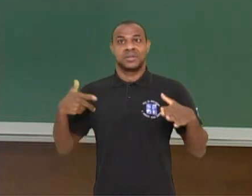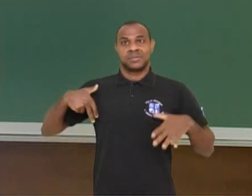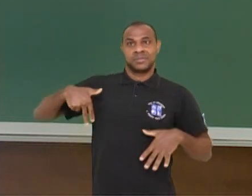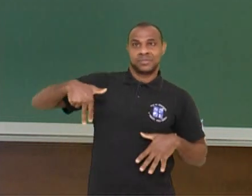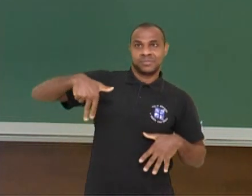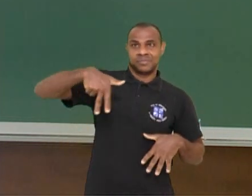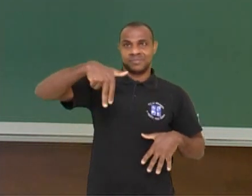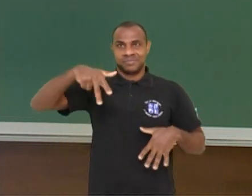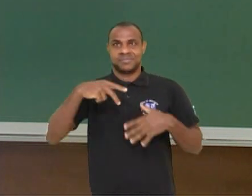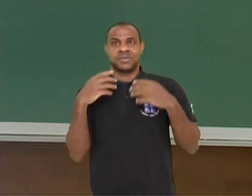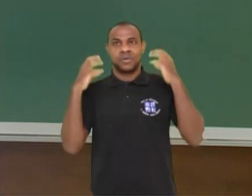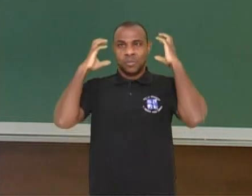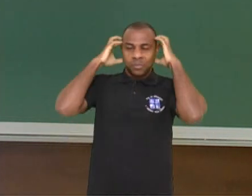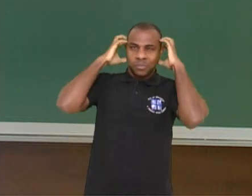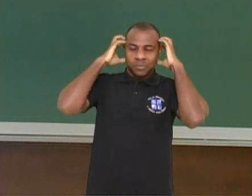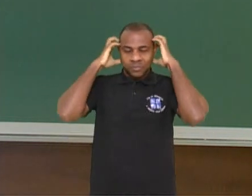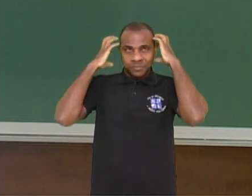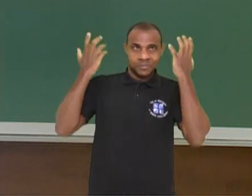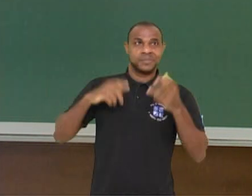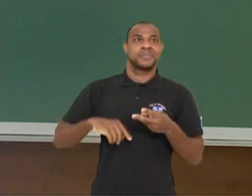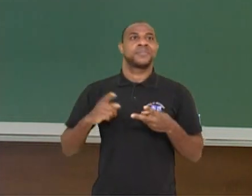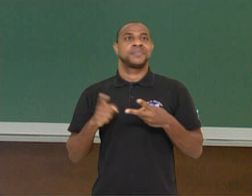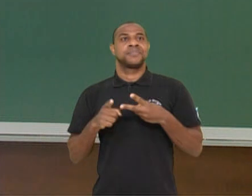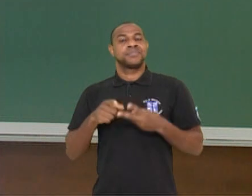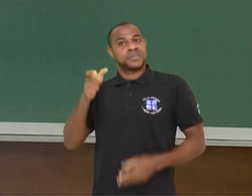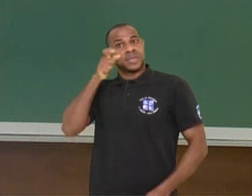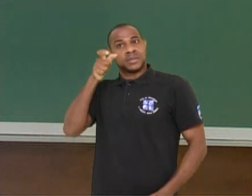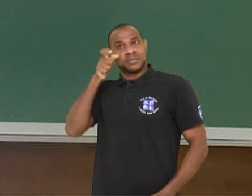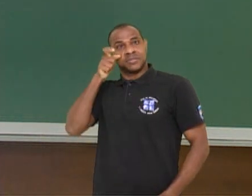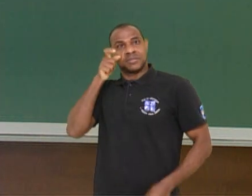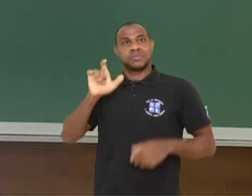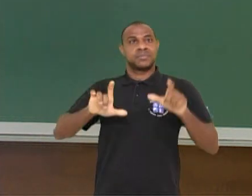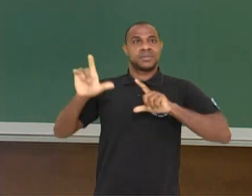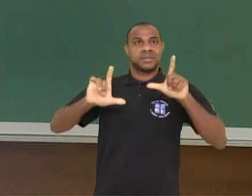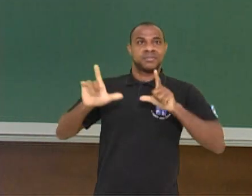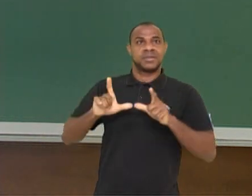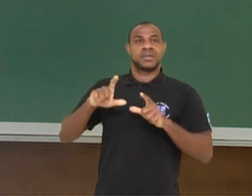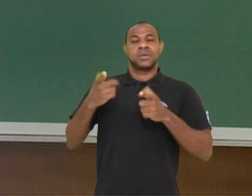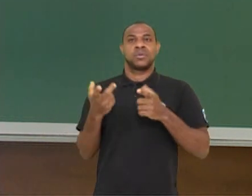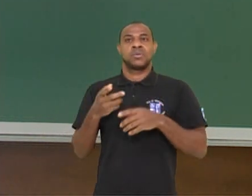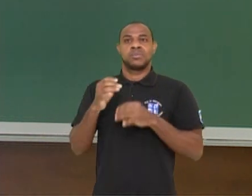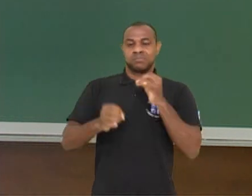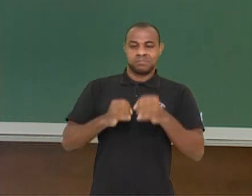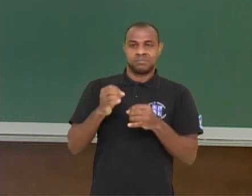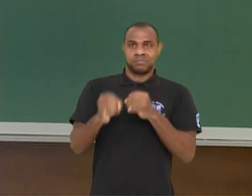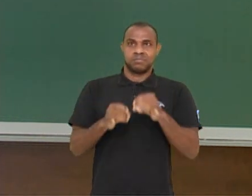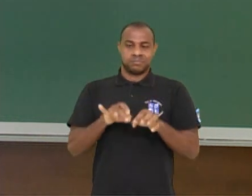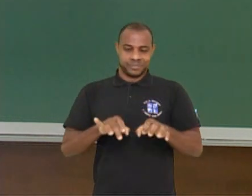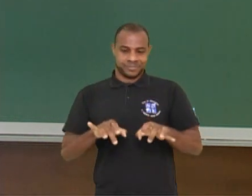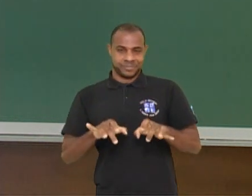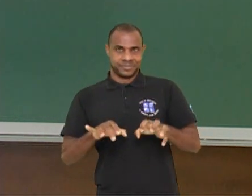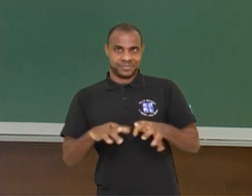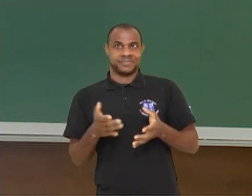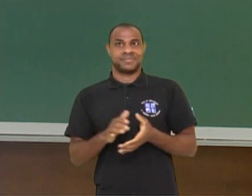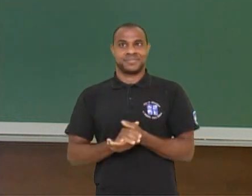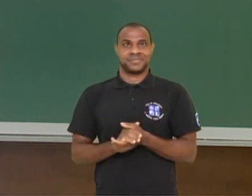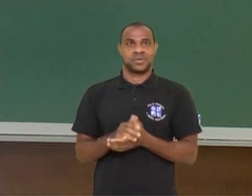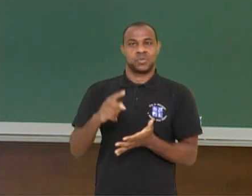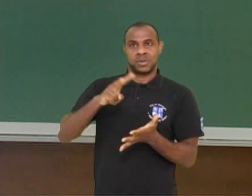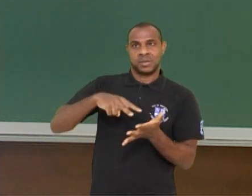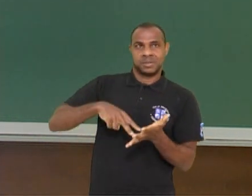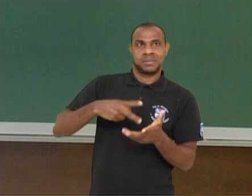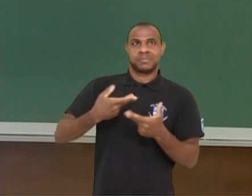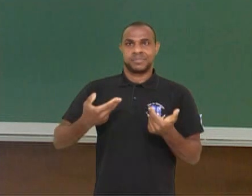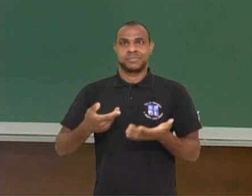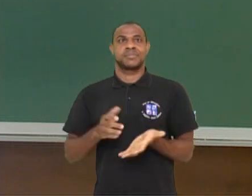letra A. Assistindo TV, navegando na internet ou desenhando, letra B. Going to the beach, indo à praia, lendo um livro